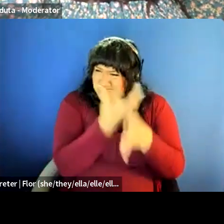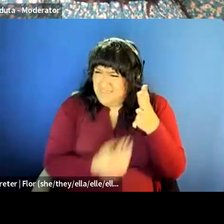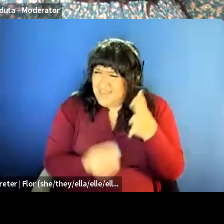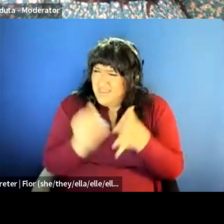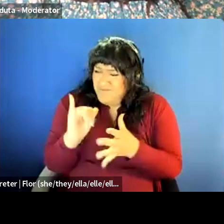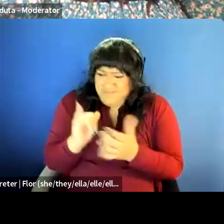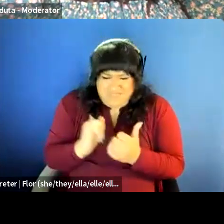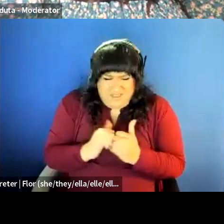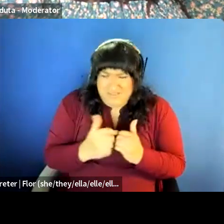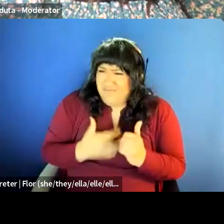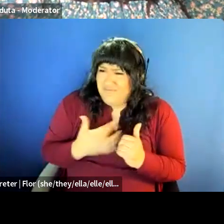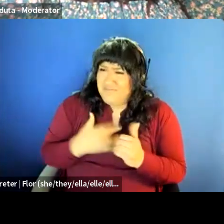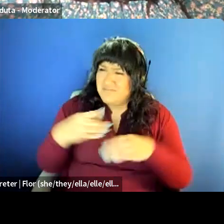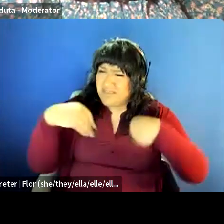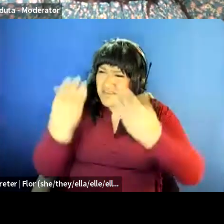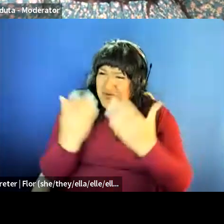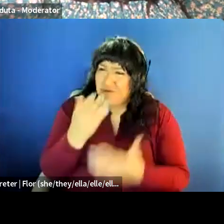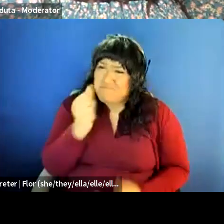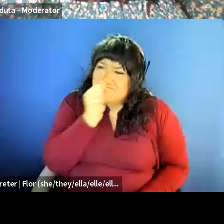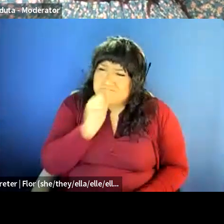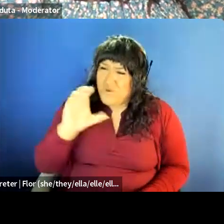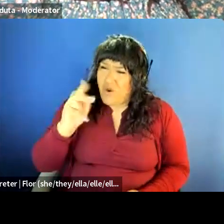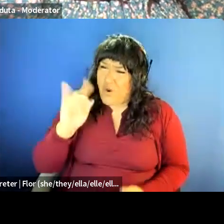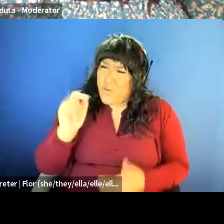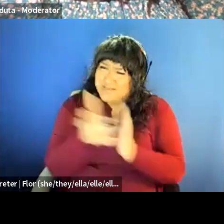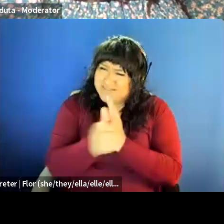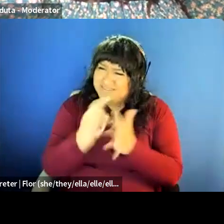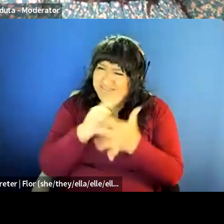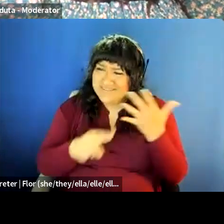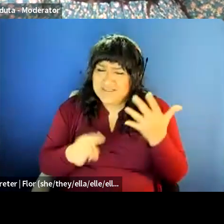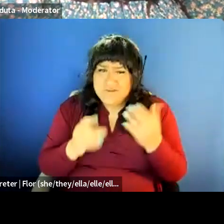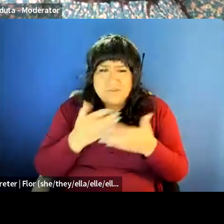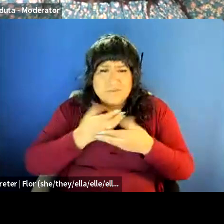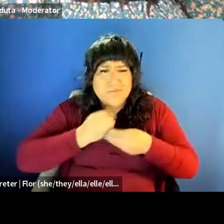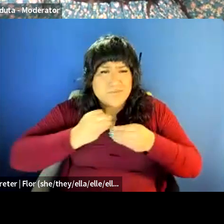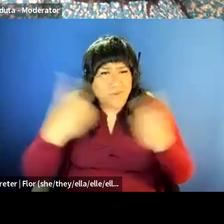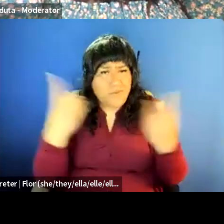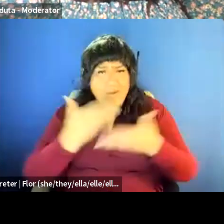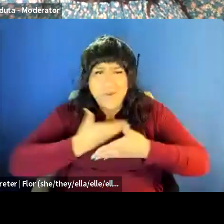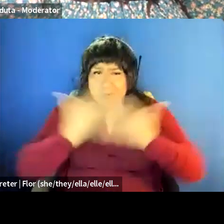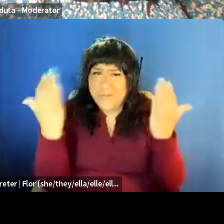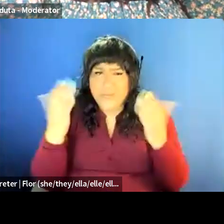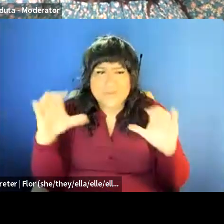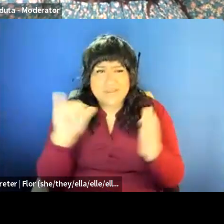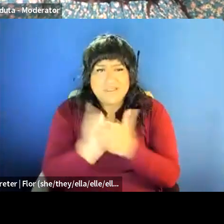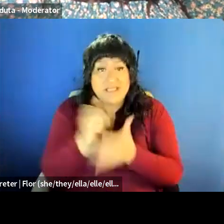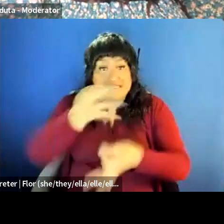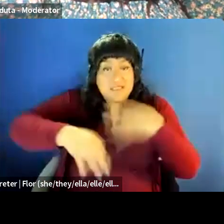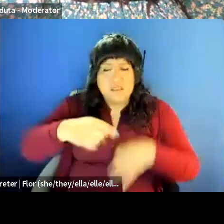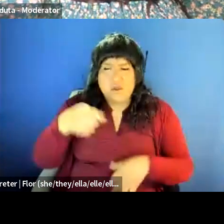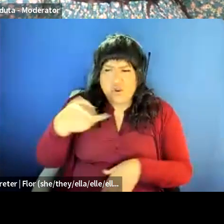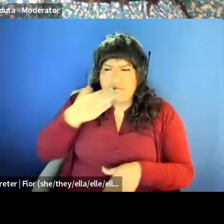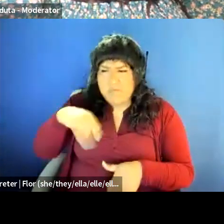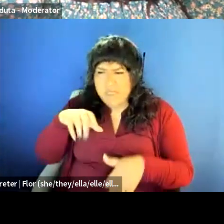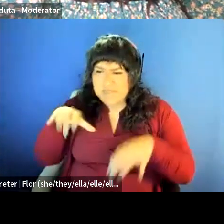like? Let's give you coping skills for the grief you're in. No one did that. They said, you're bad. This is this. This is, don't do that.